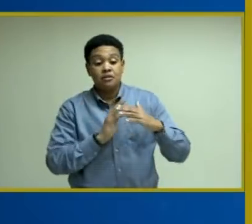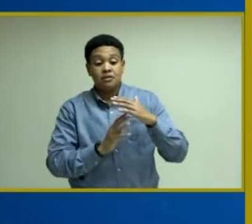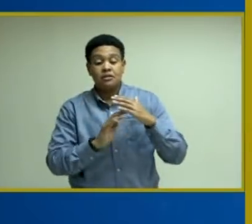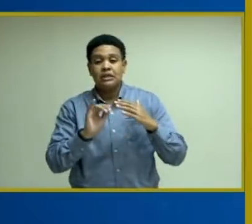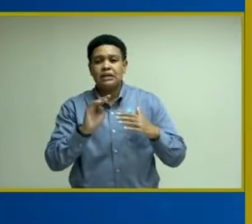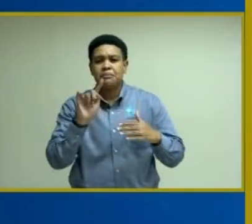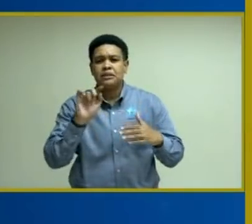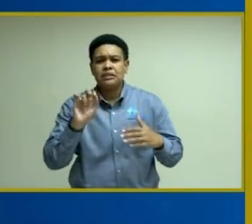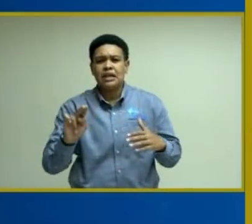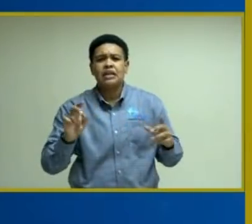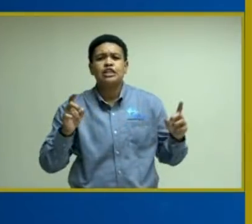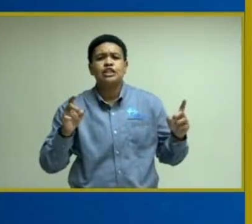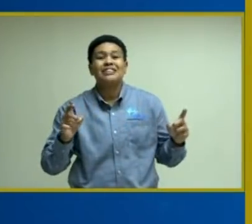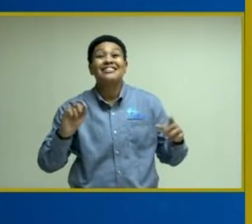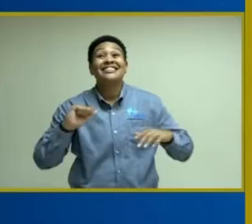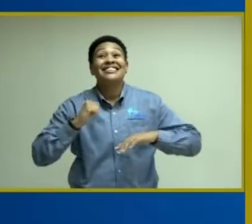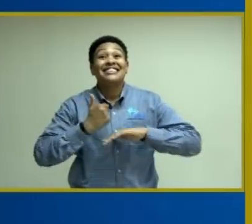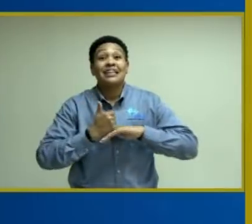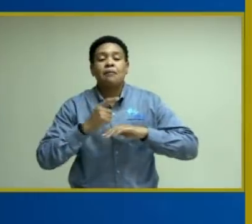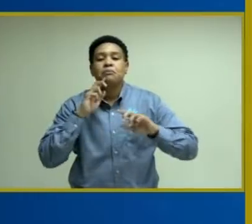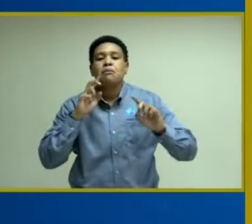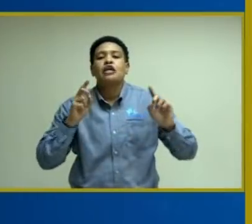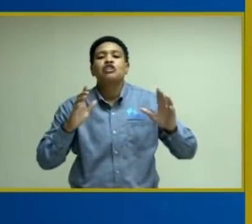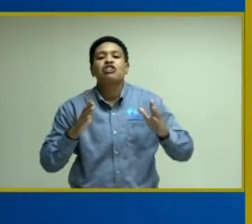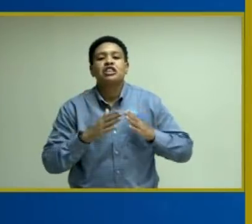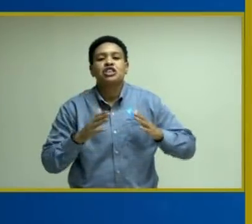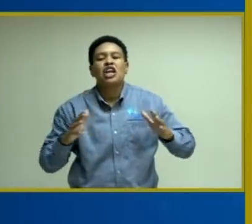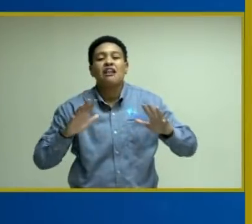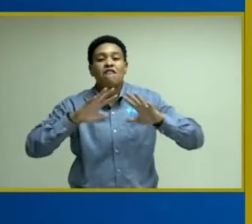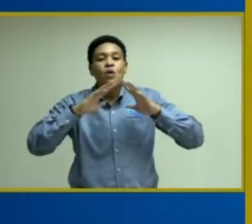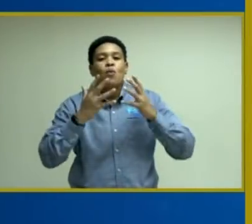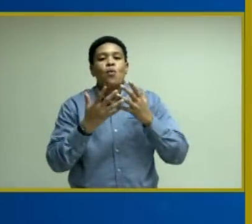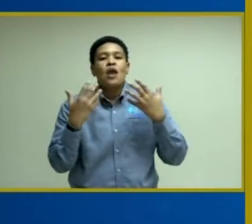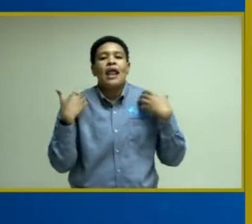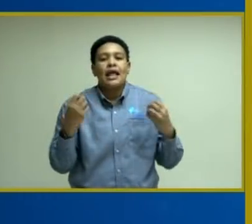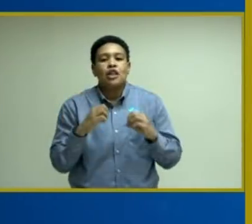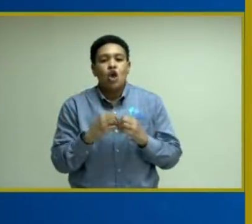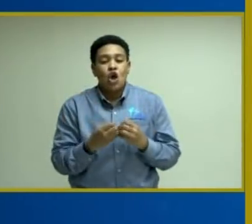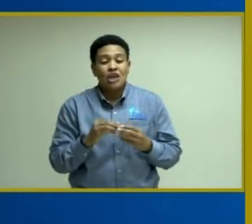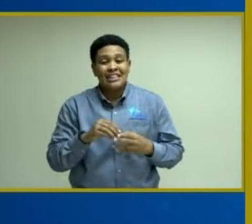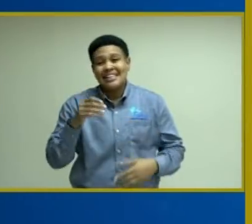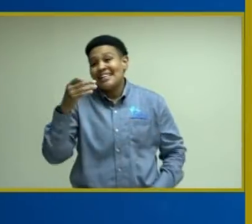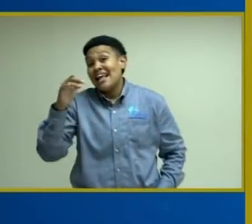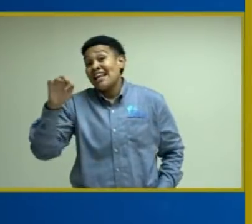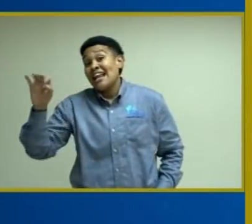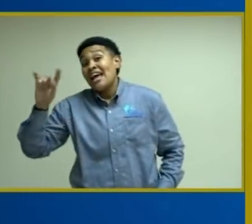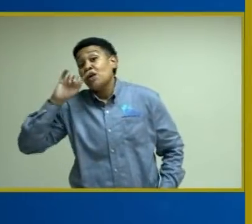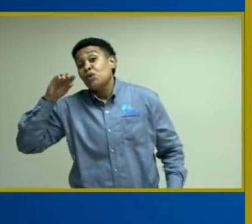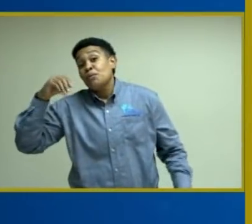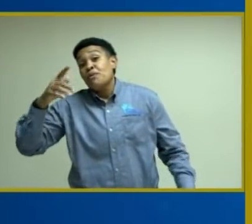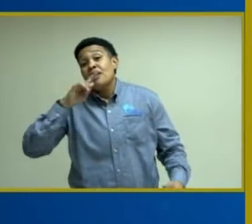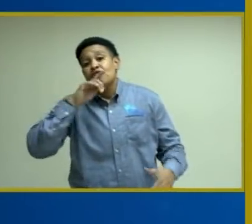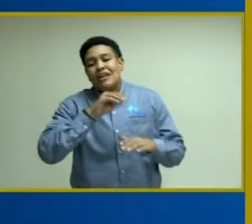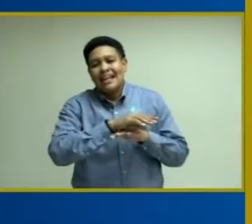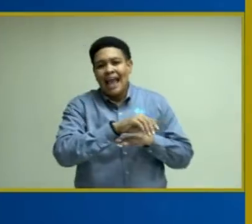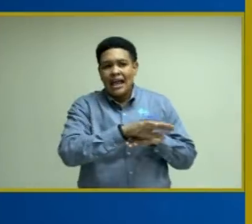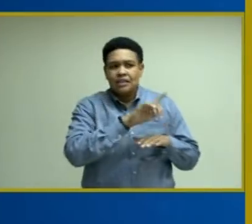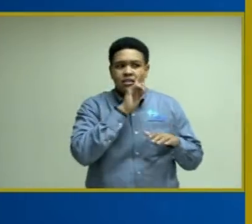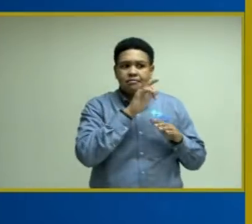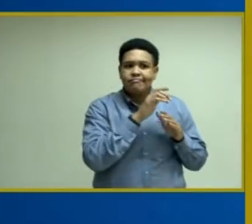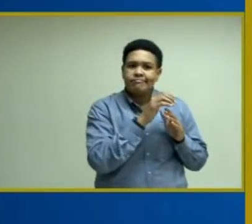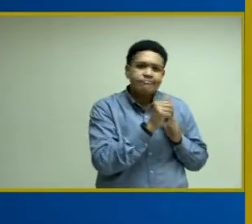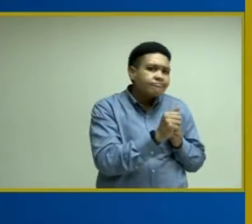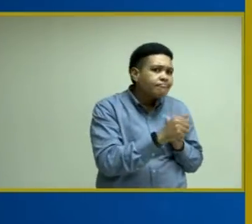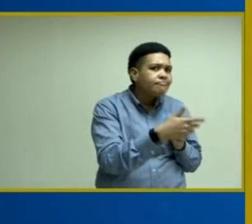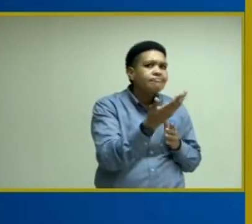by the Director General of the World Health Organization in 1999 to provide guidance on the work of WHO